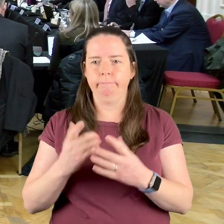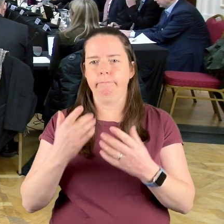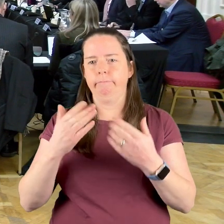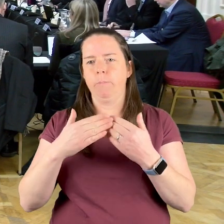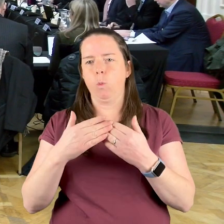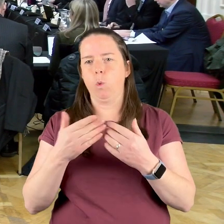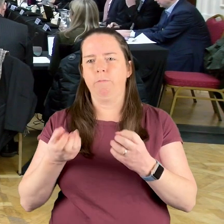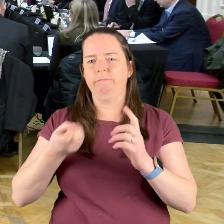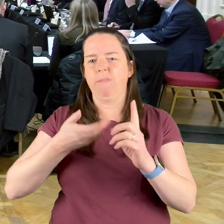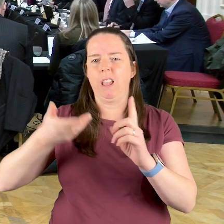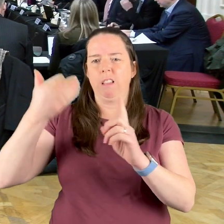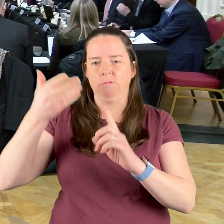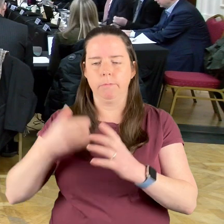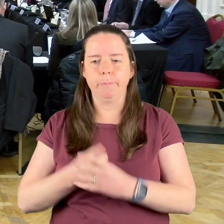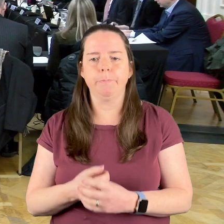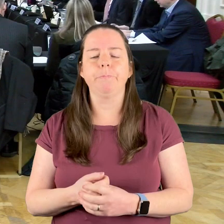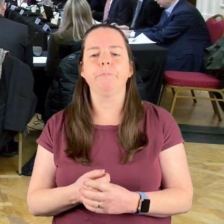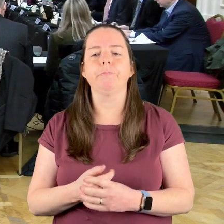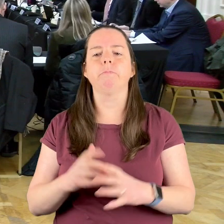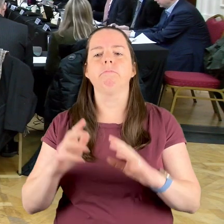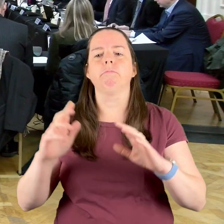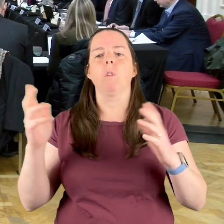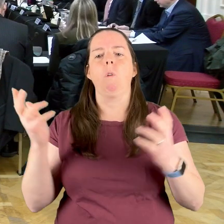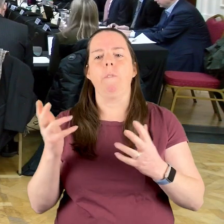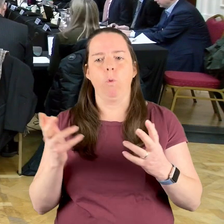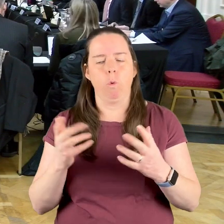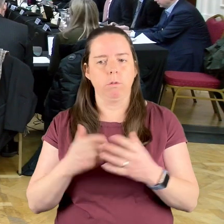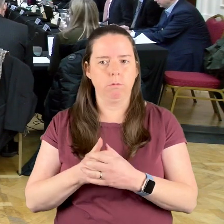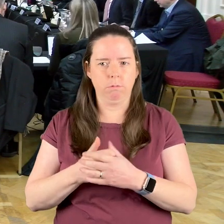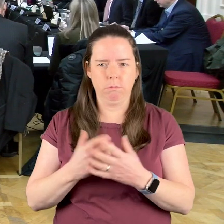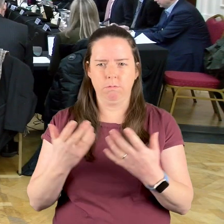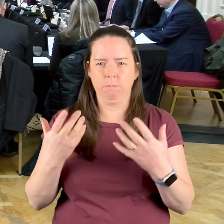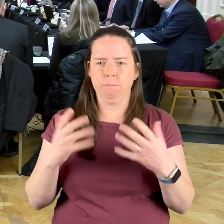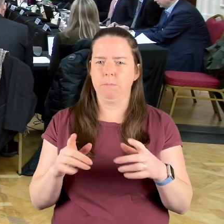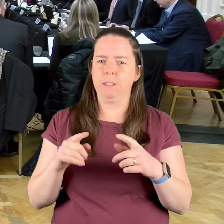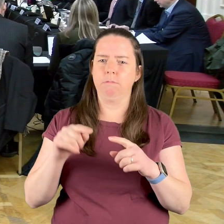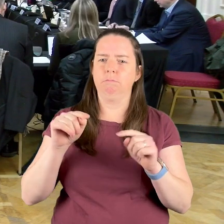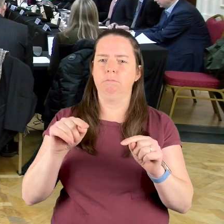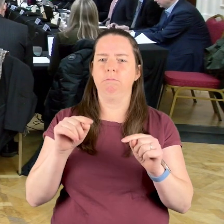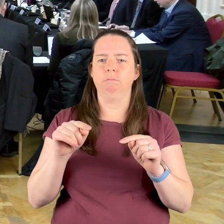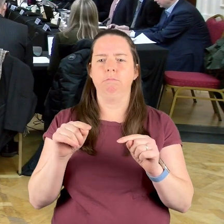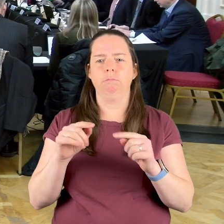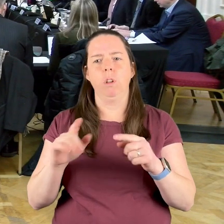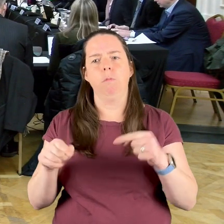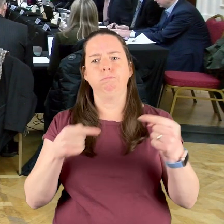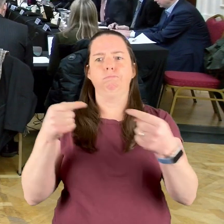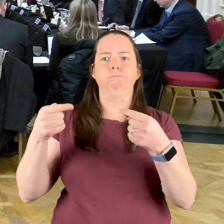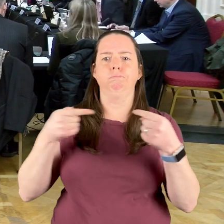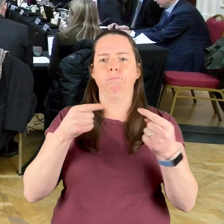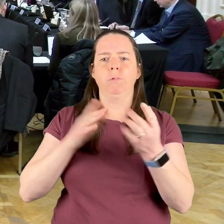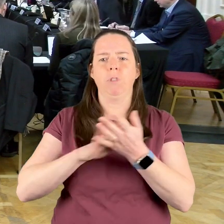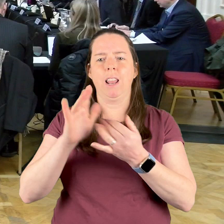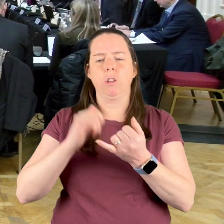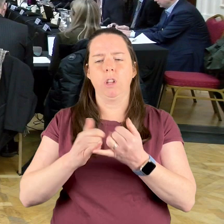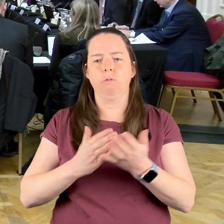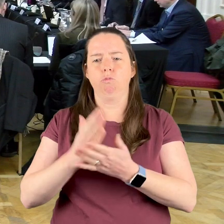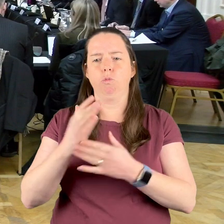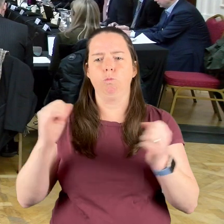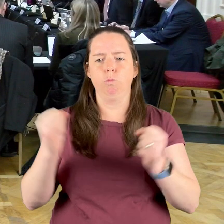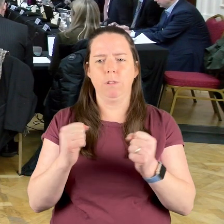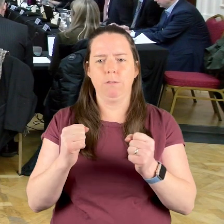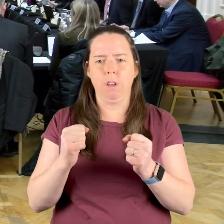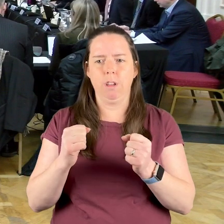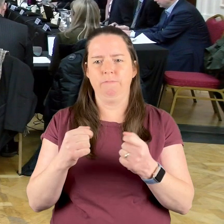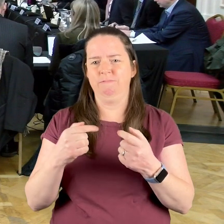of where we are at this point in time. Of course, it's been a hugely challenging time for the NHS over